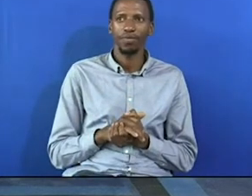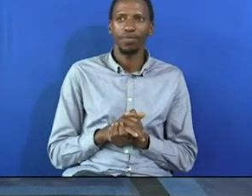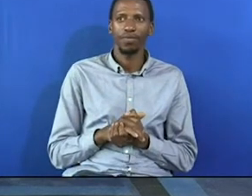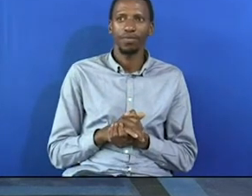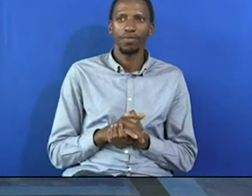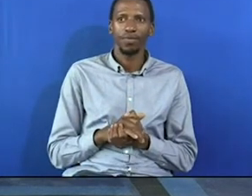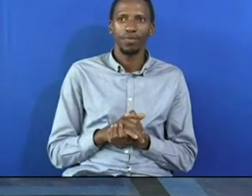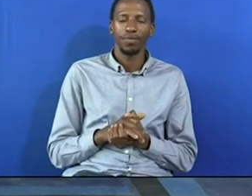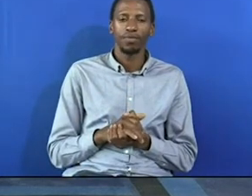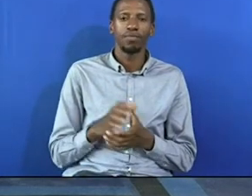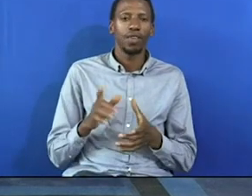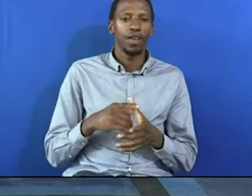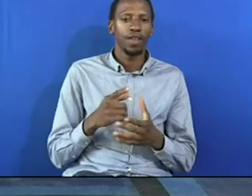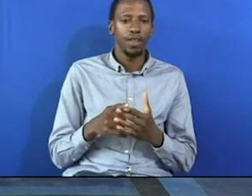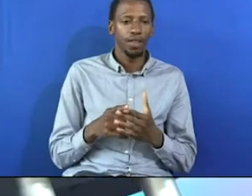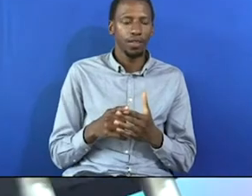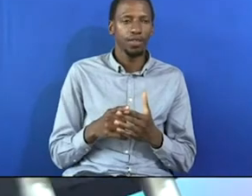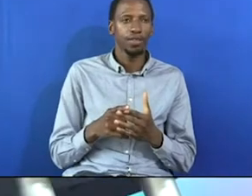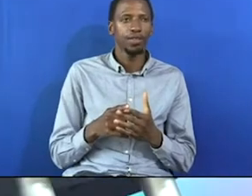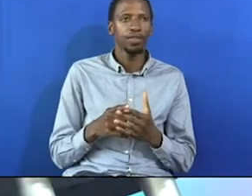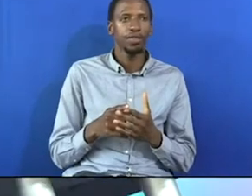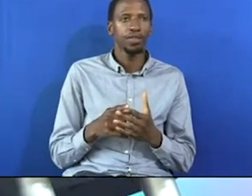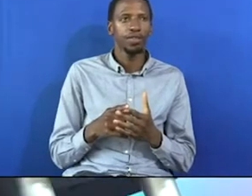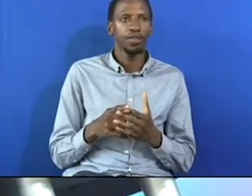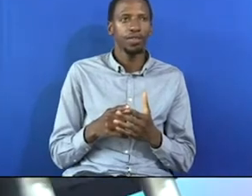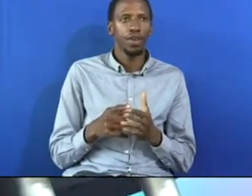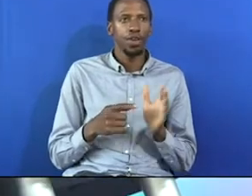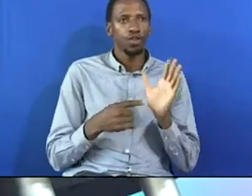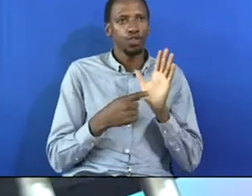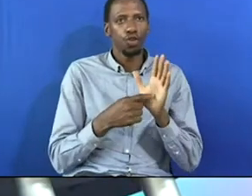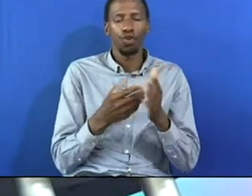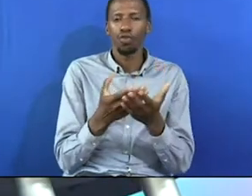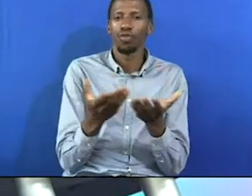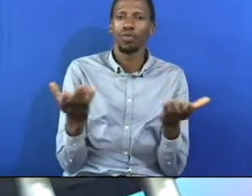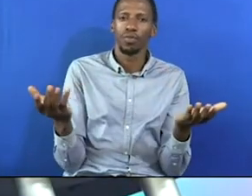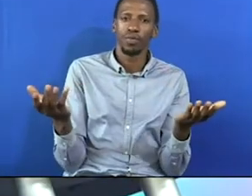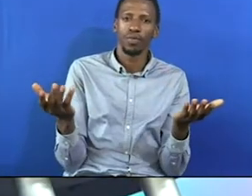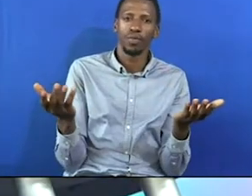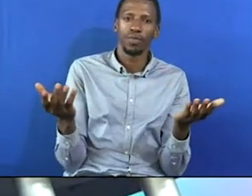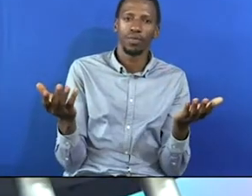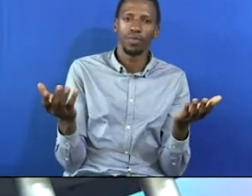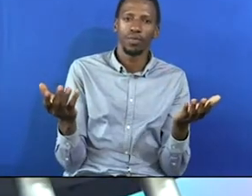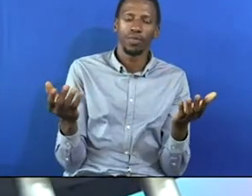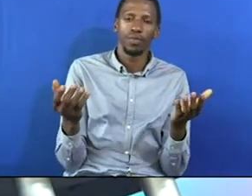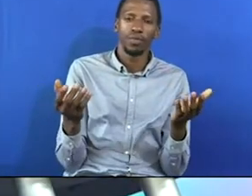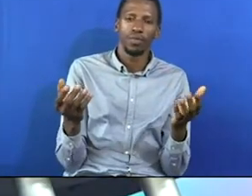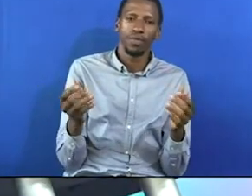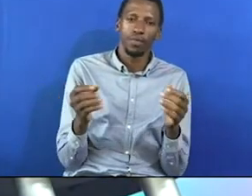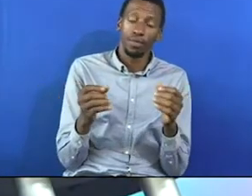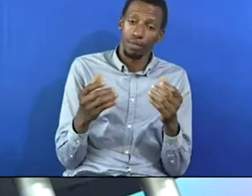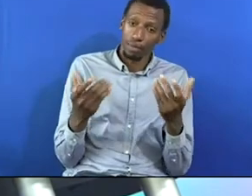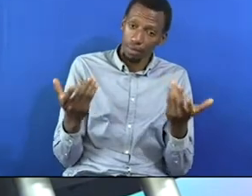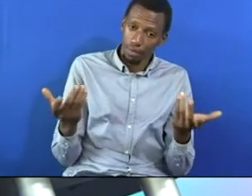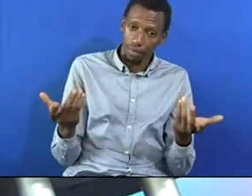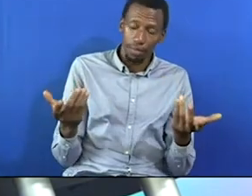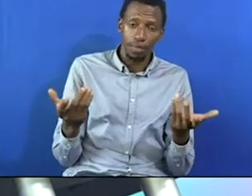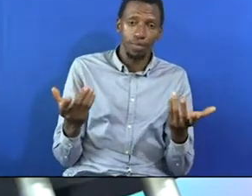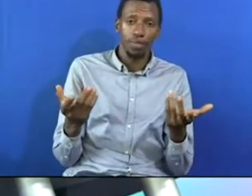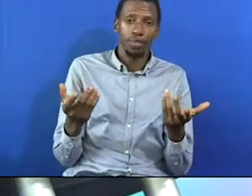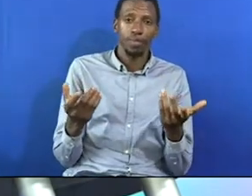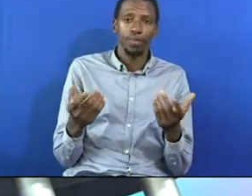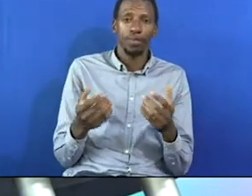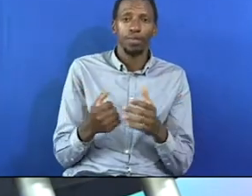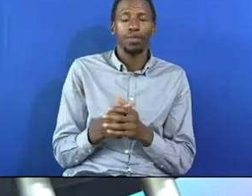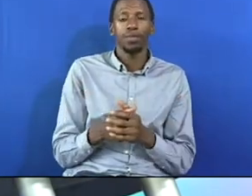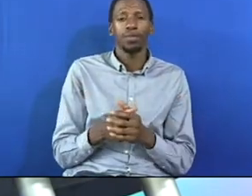And the only reason they show you respect is you have some money. Are we together? Otherwise, if you had no money, utapasua kuni na kubeba maji.